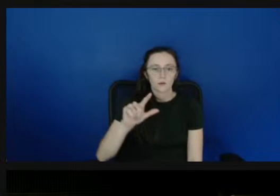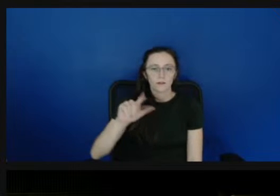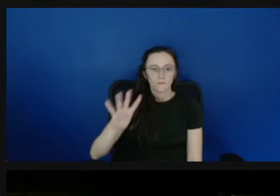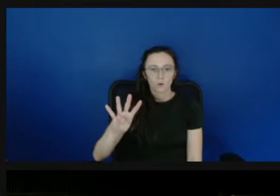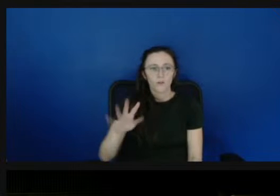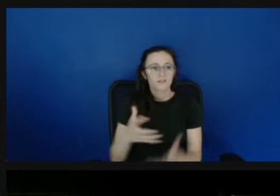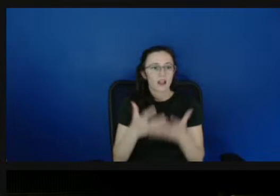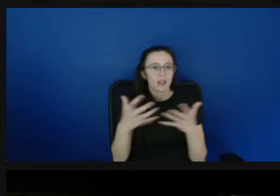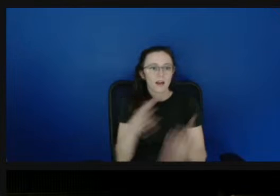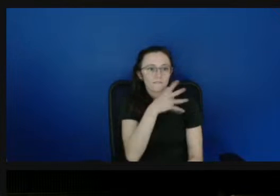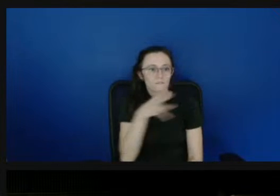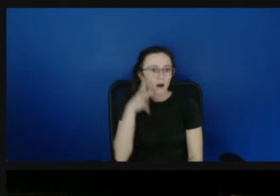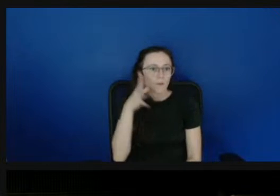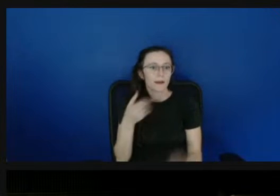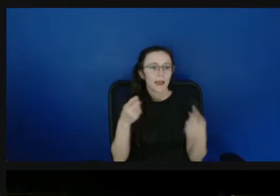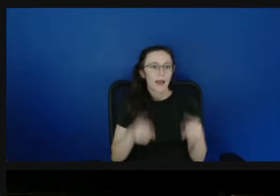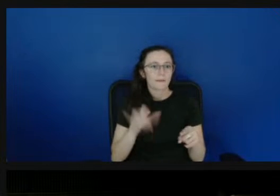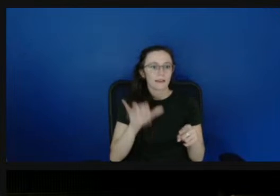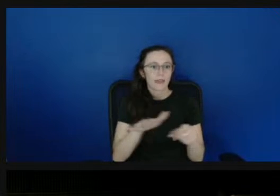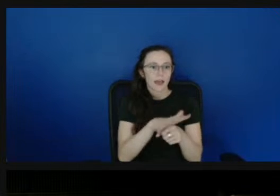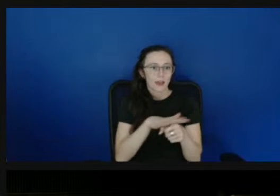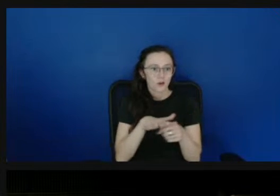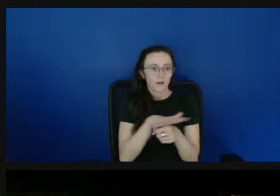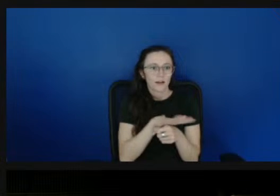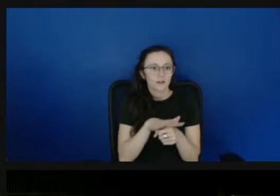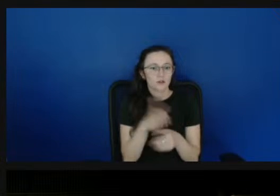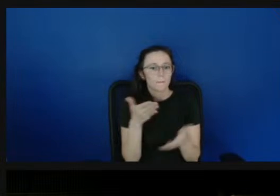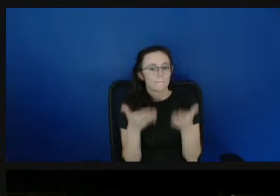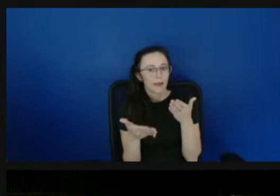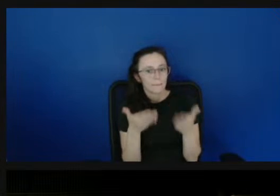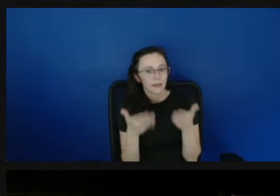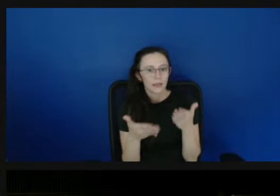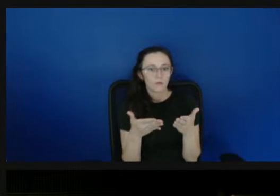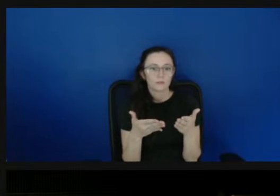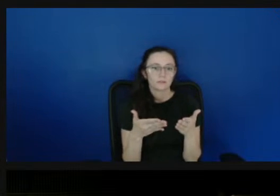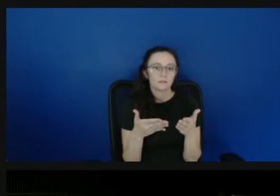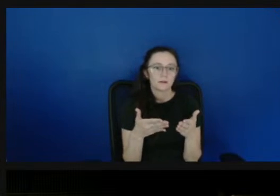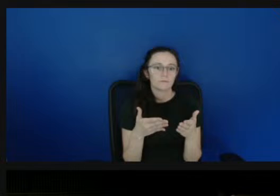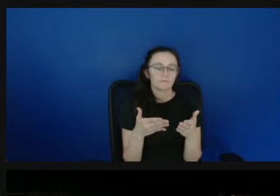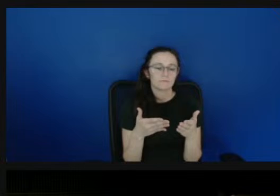this area. So these may have been resident agricultural workers.